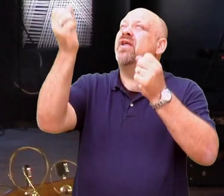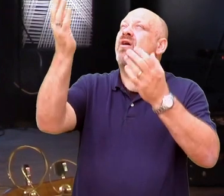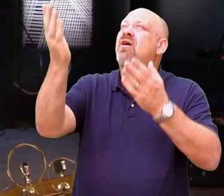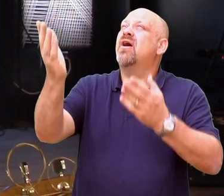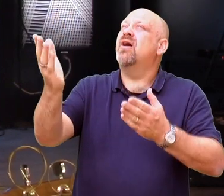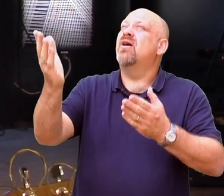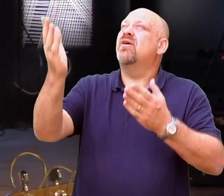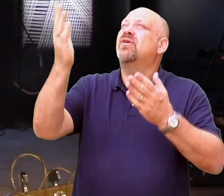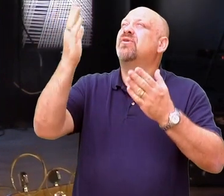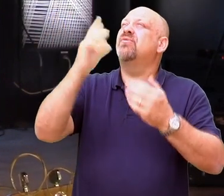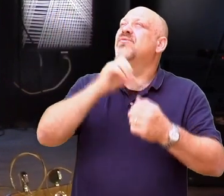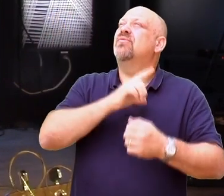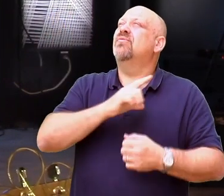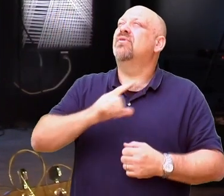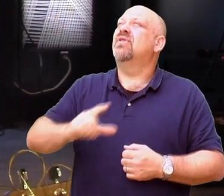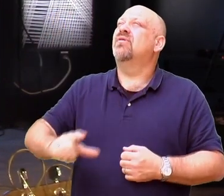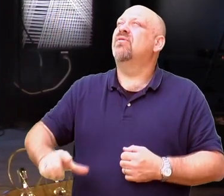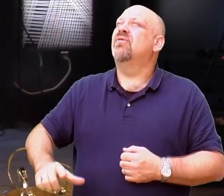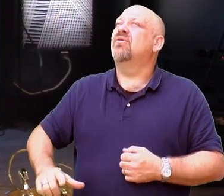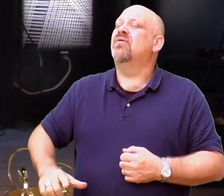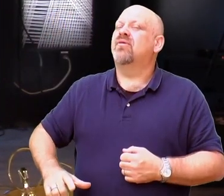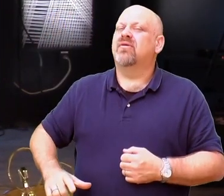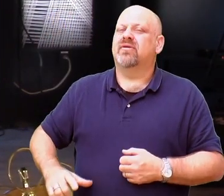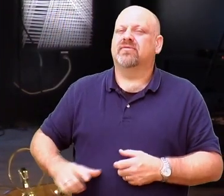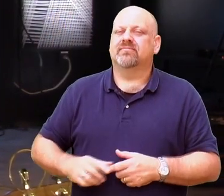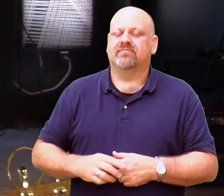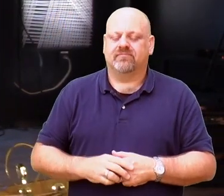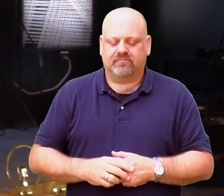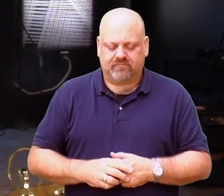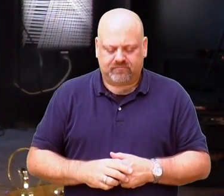And great are you,